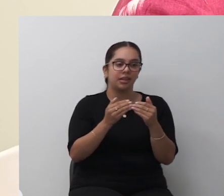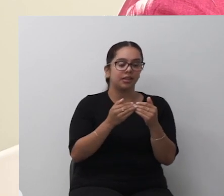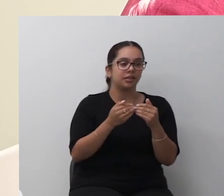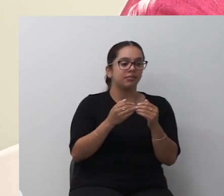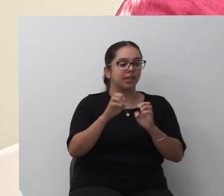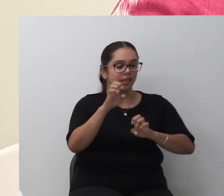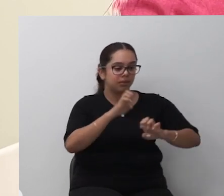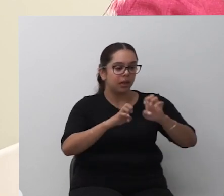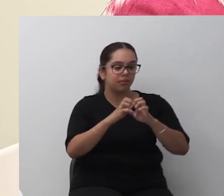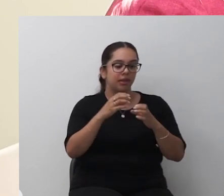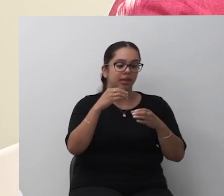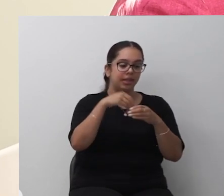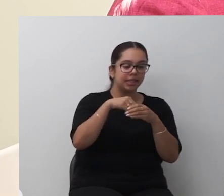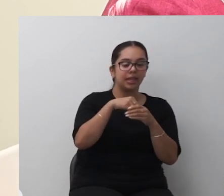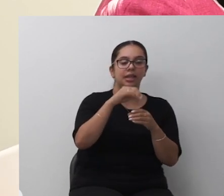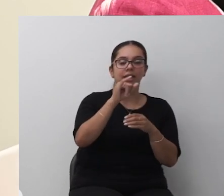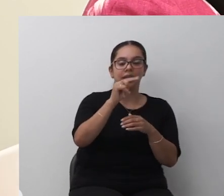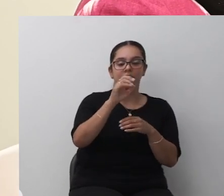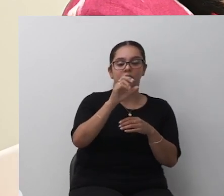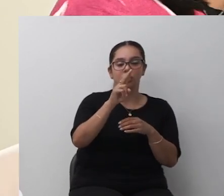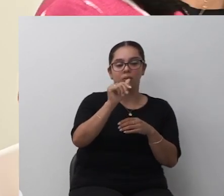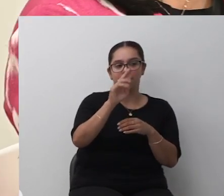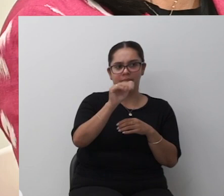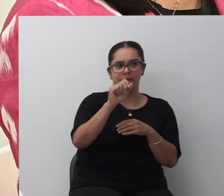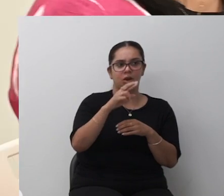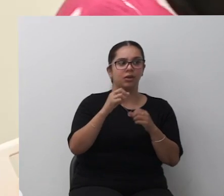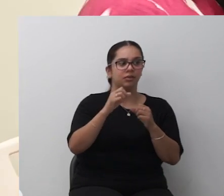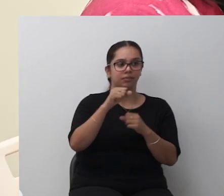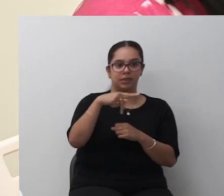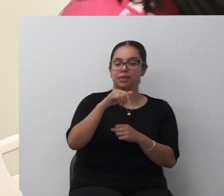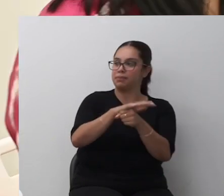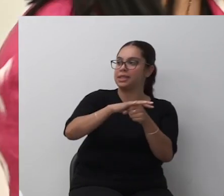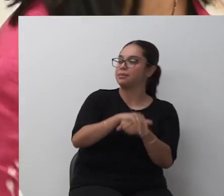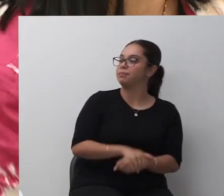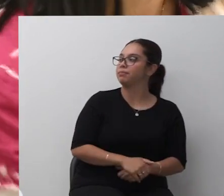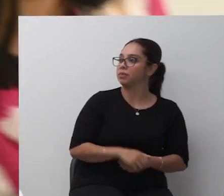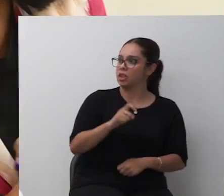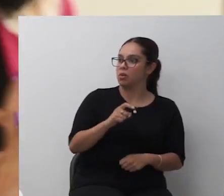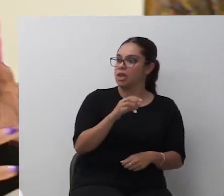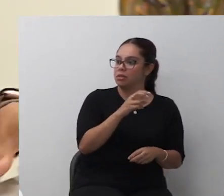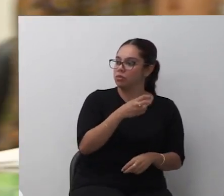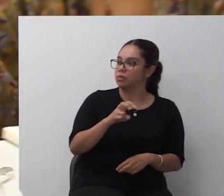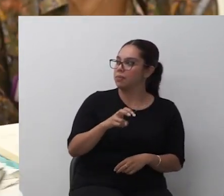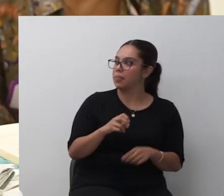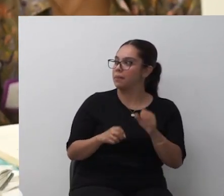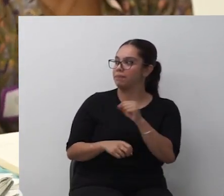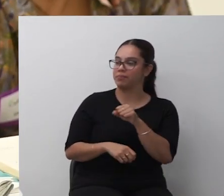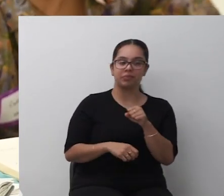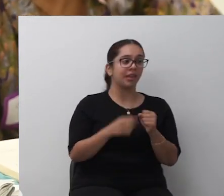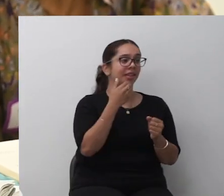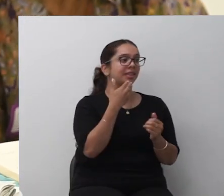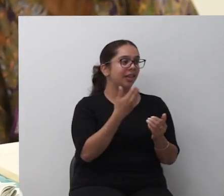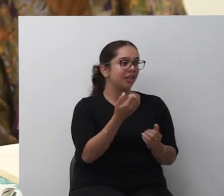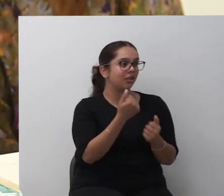to experiment inside an incubator space. Should we? Yeah. So I think we're gonna, thanks